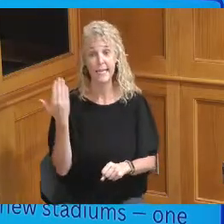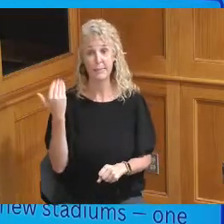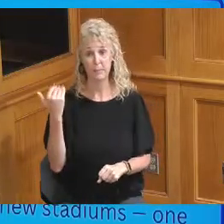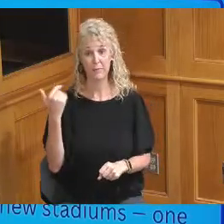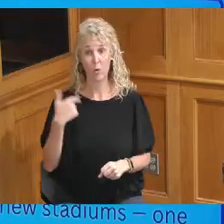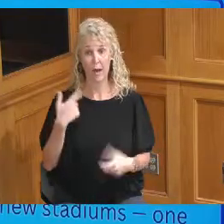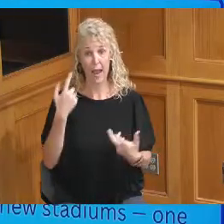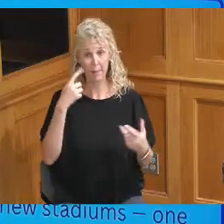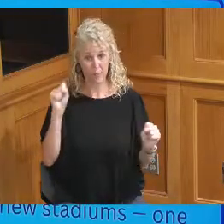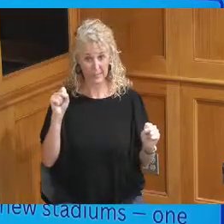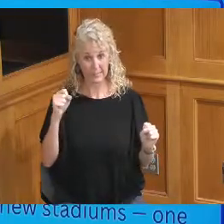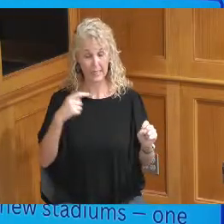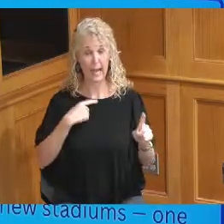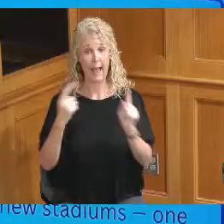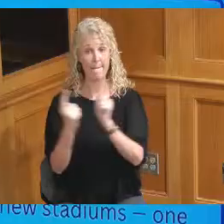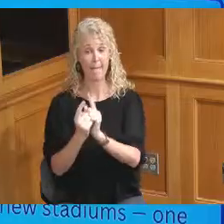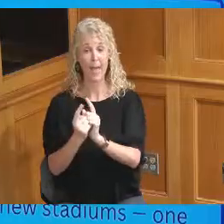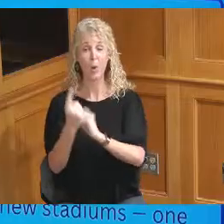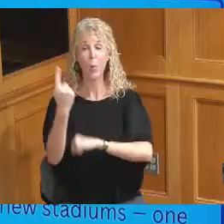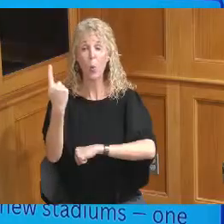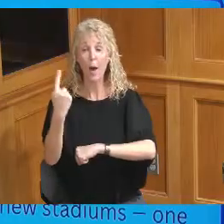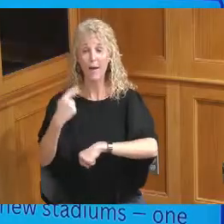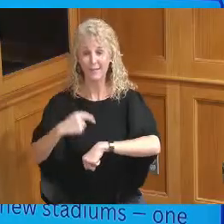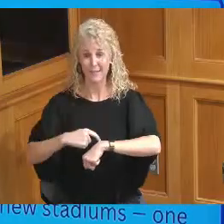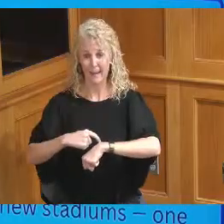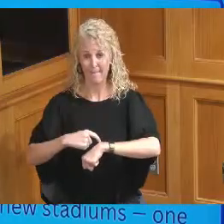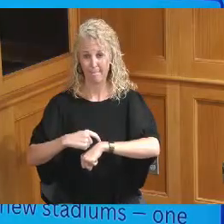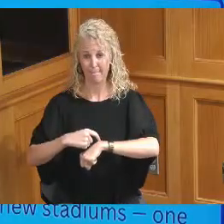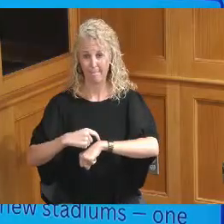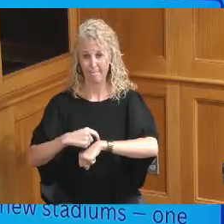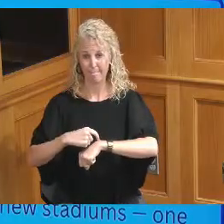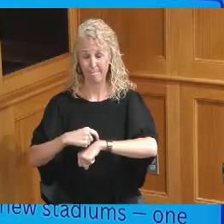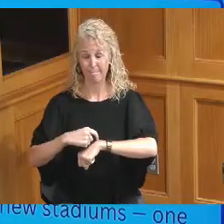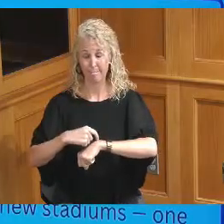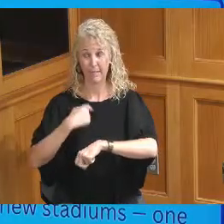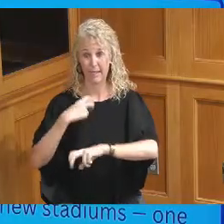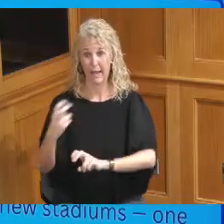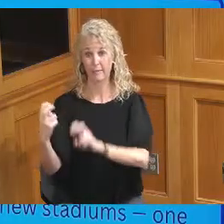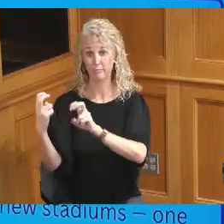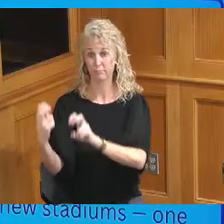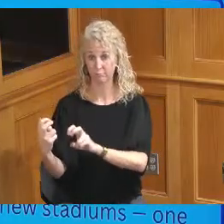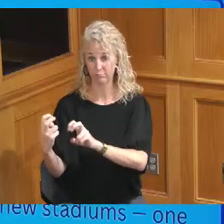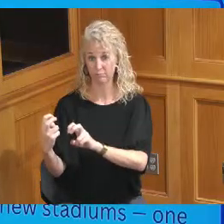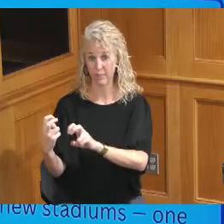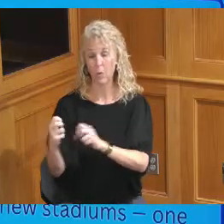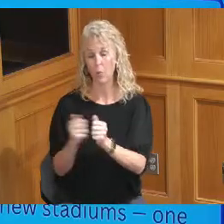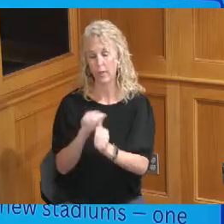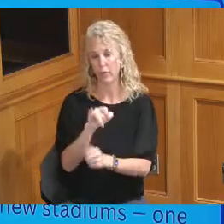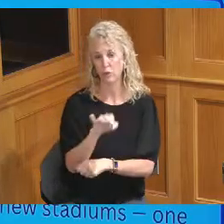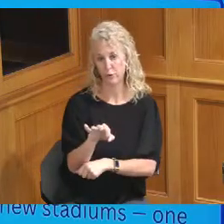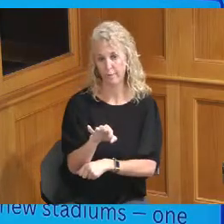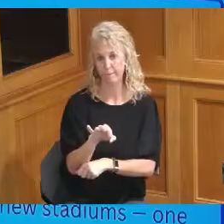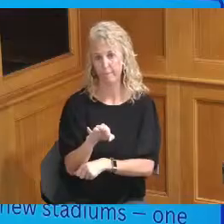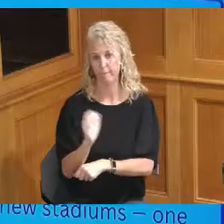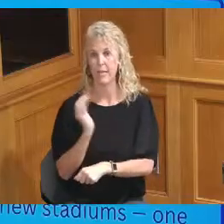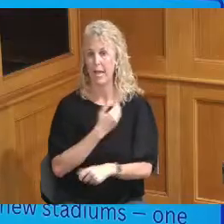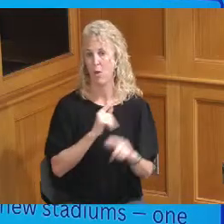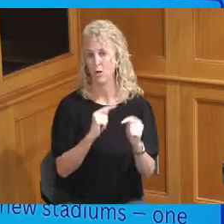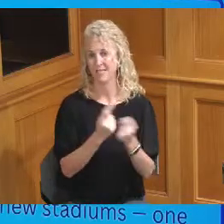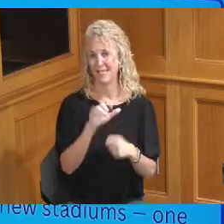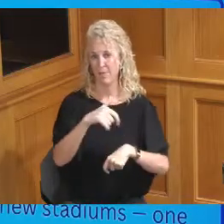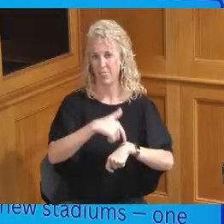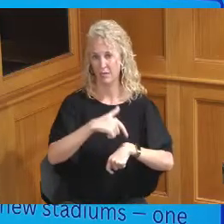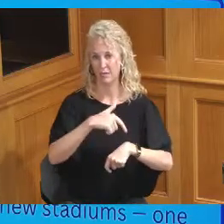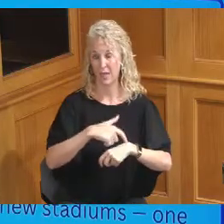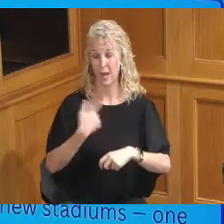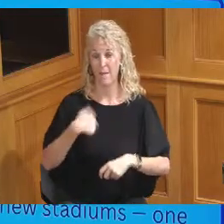was approved to go into 1 meeting only. And I went in there with the Mr. Ludo and the people we have, and